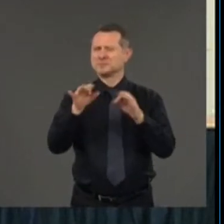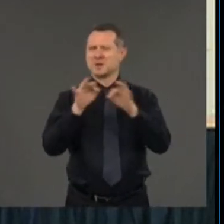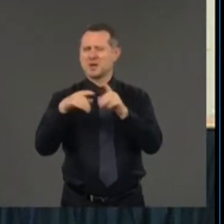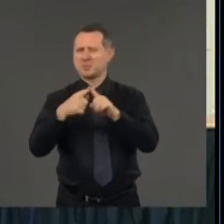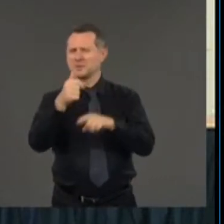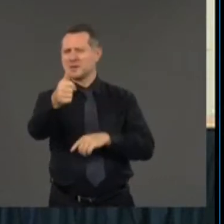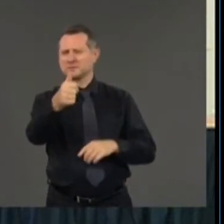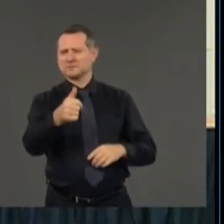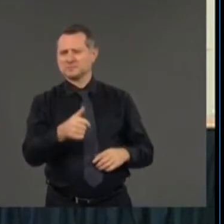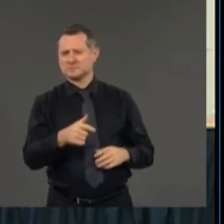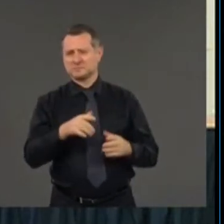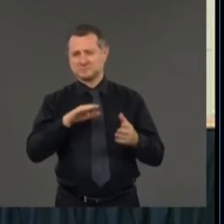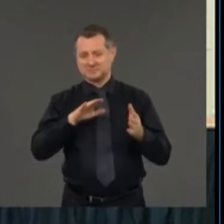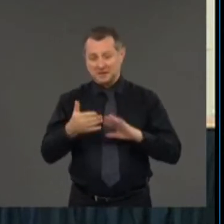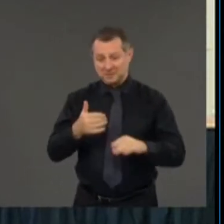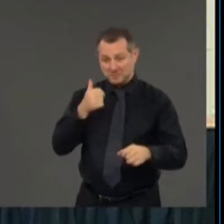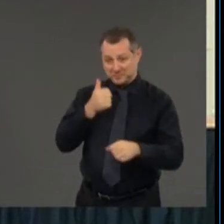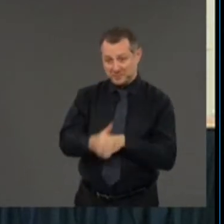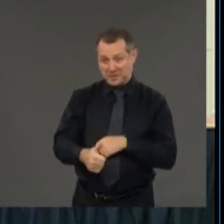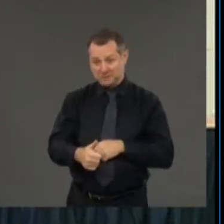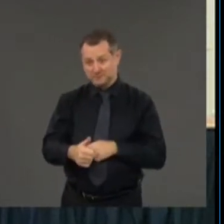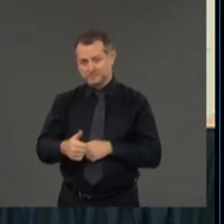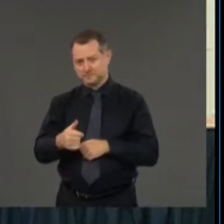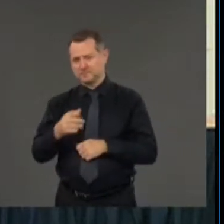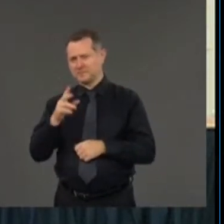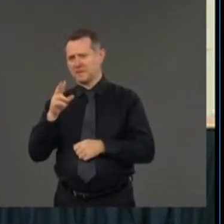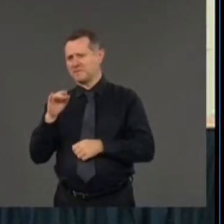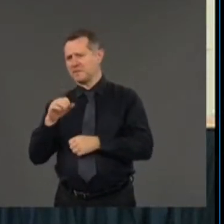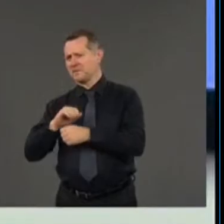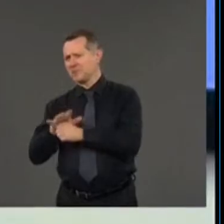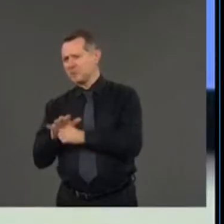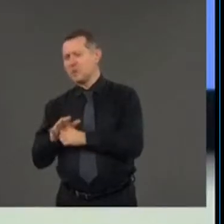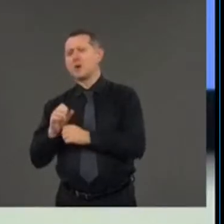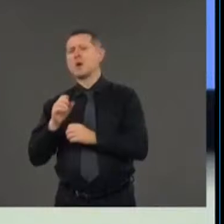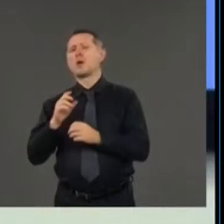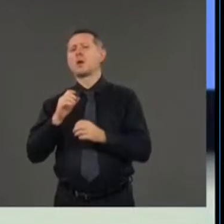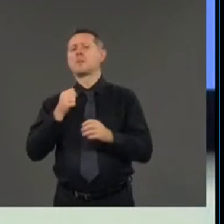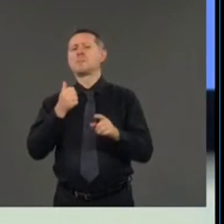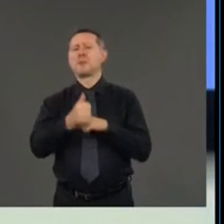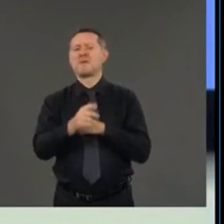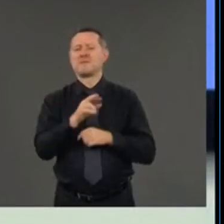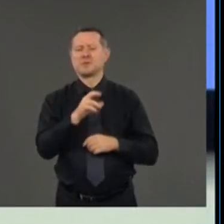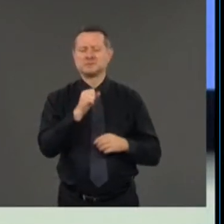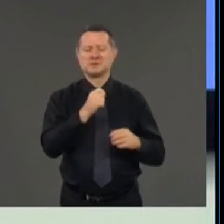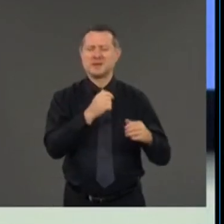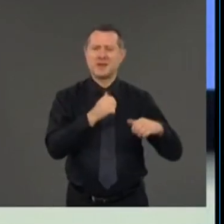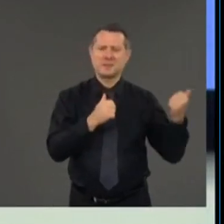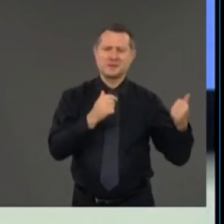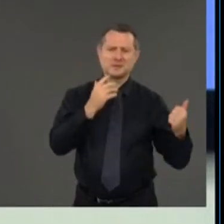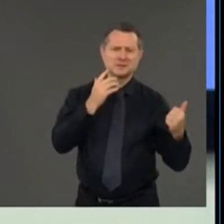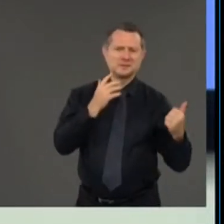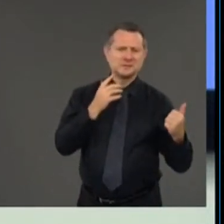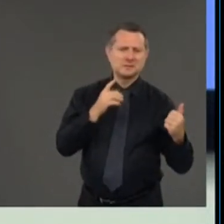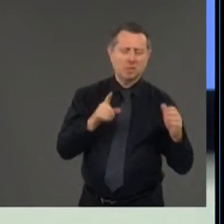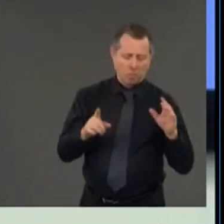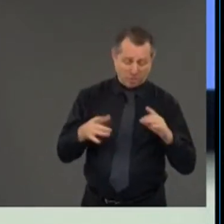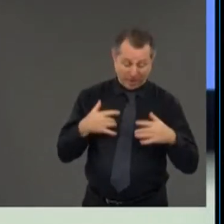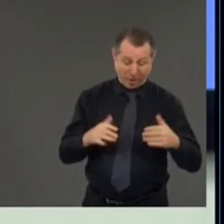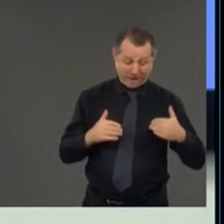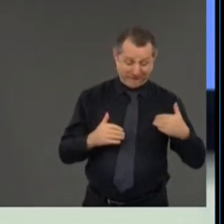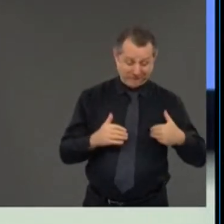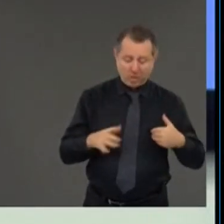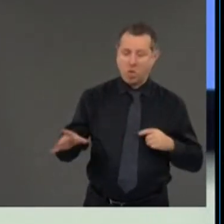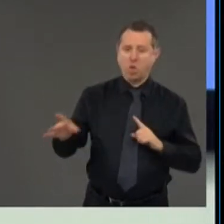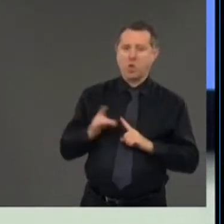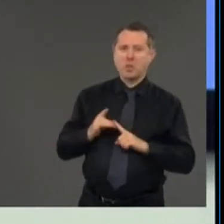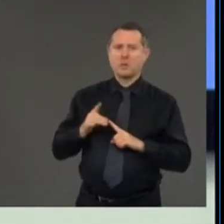because of the virus or dying with the virus. So that's a very interesting question because, you know, there are those who